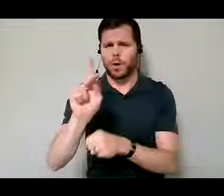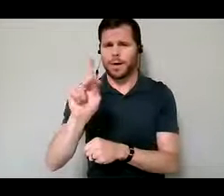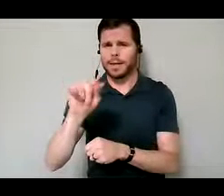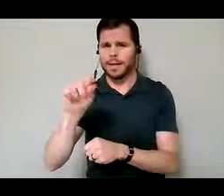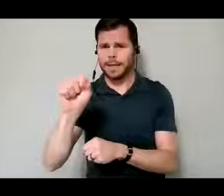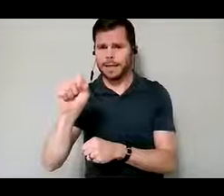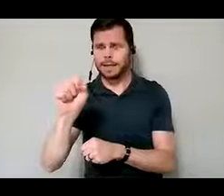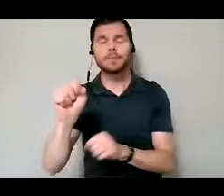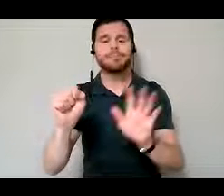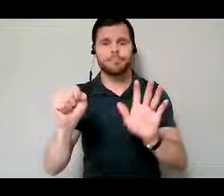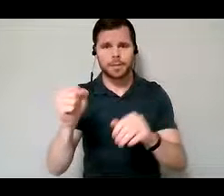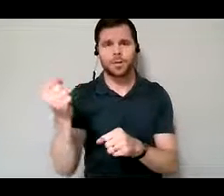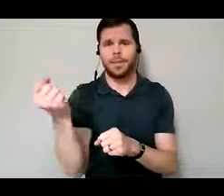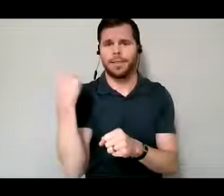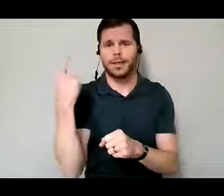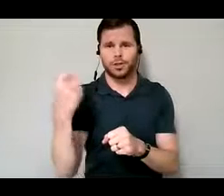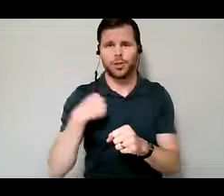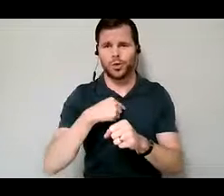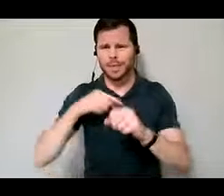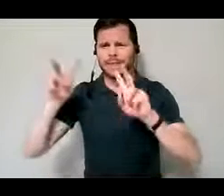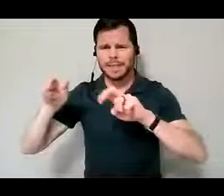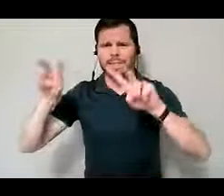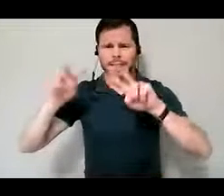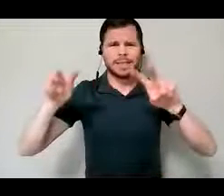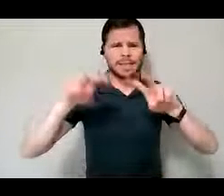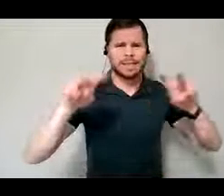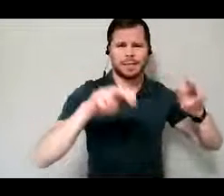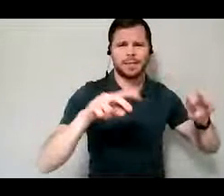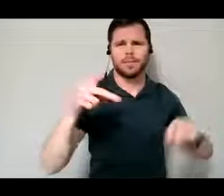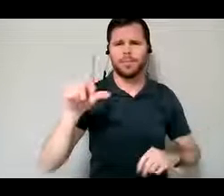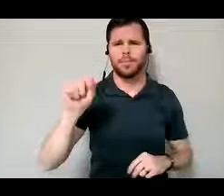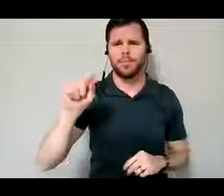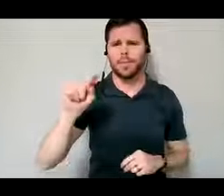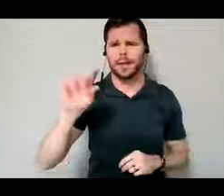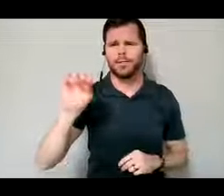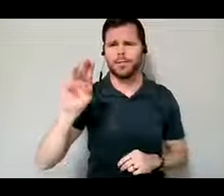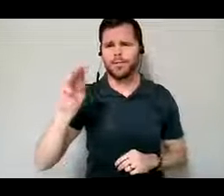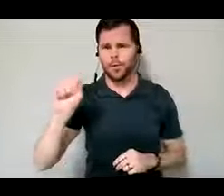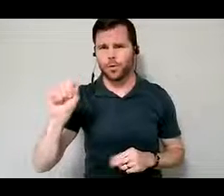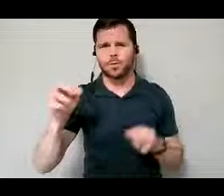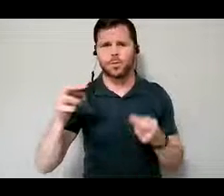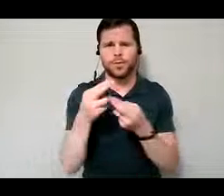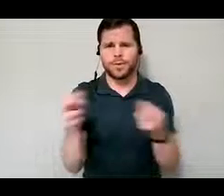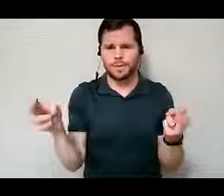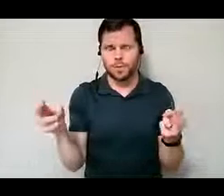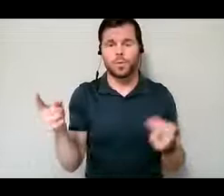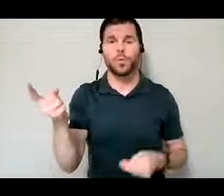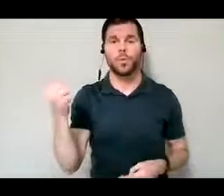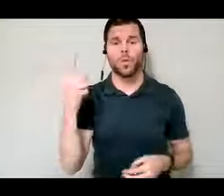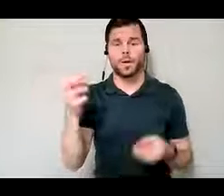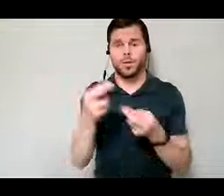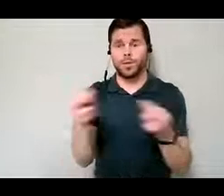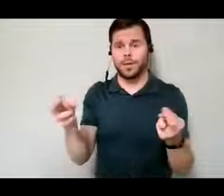of platforms and a lot of resources that were out there. And one of the resources that we found and we